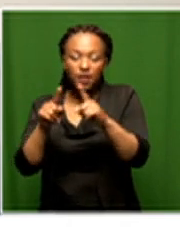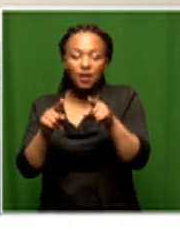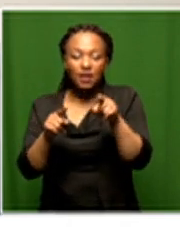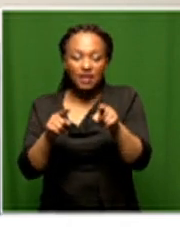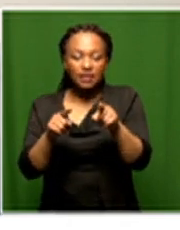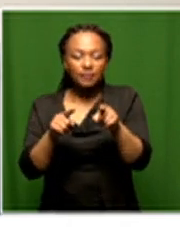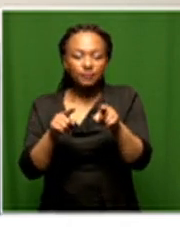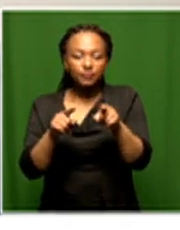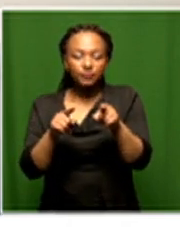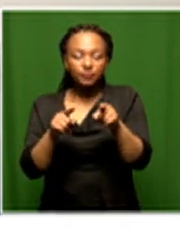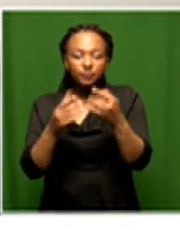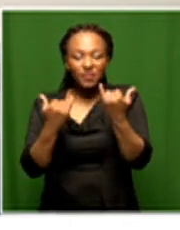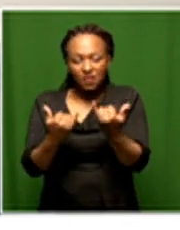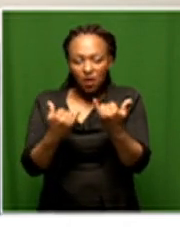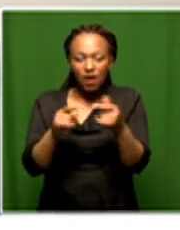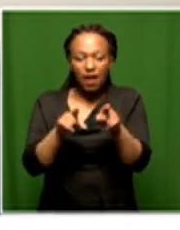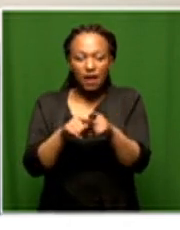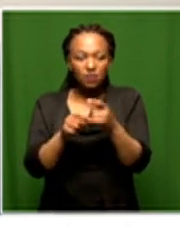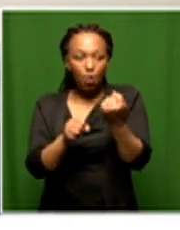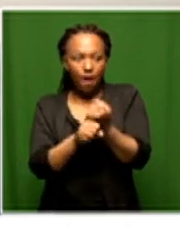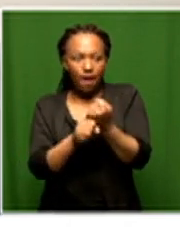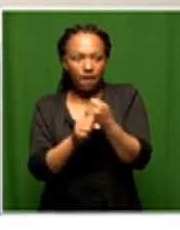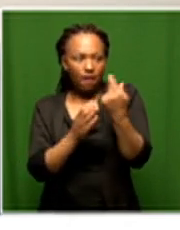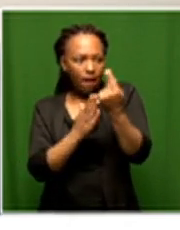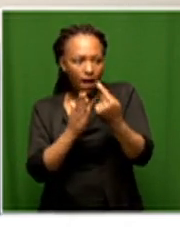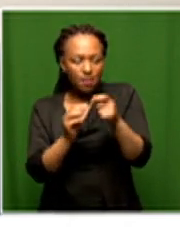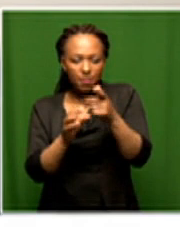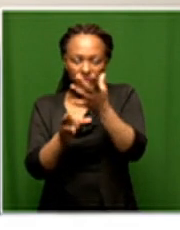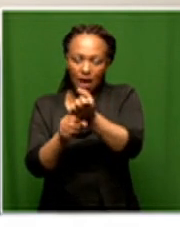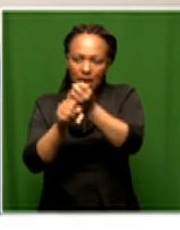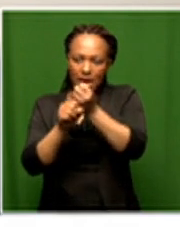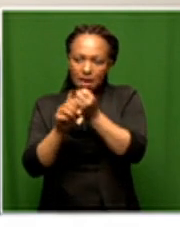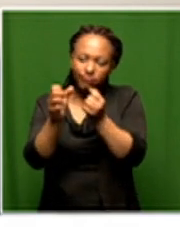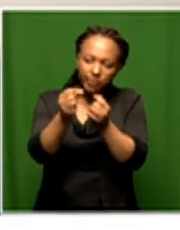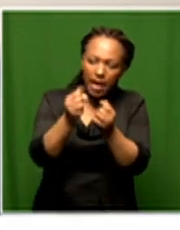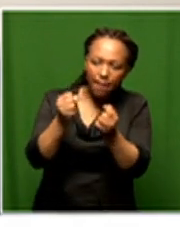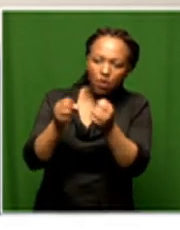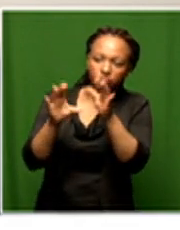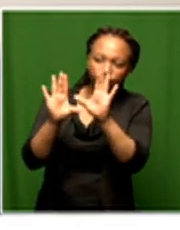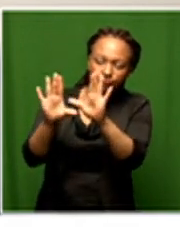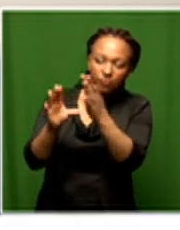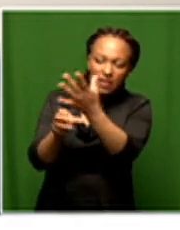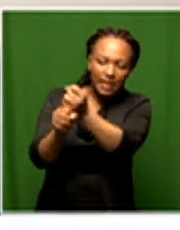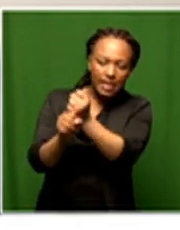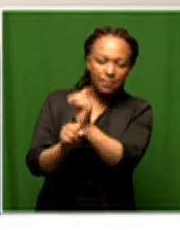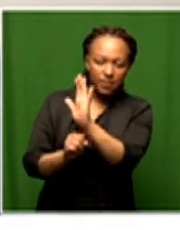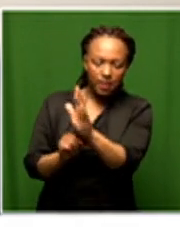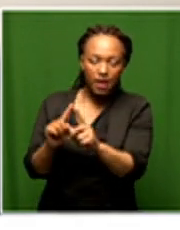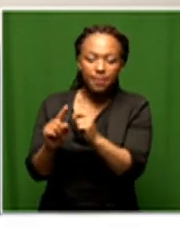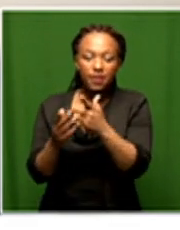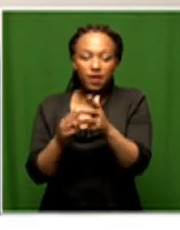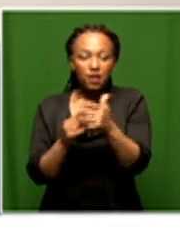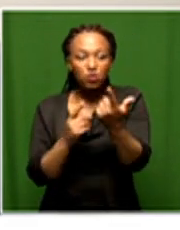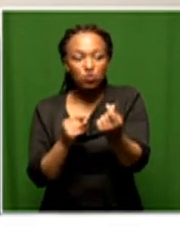of, it's like a work of art that people can keep in their cupboard. So I think for me, it's understanding that everything that's done from